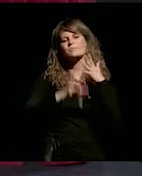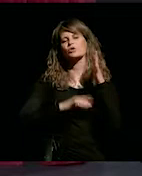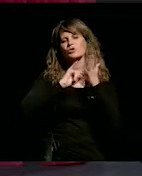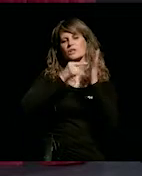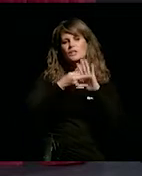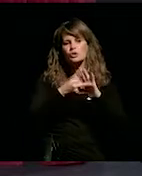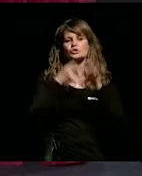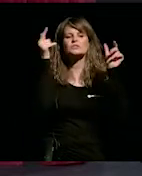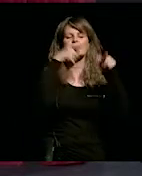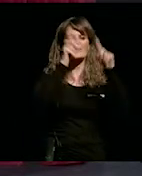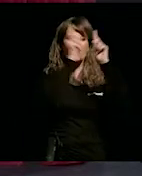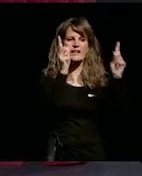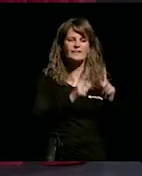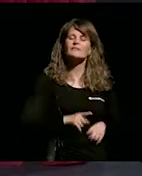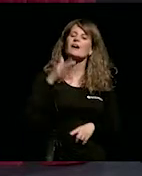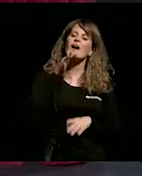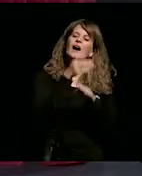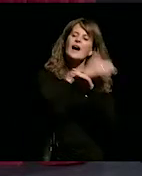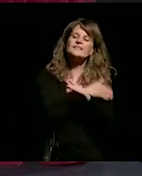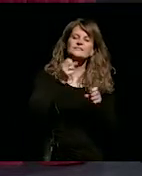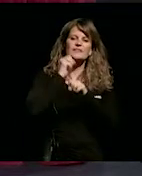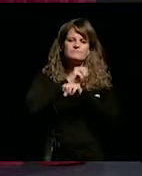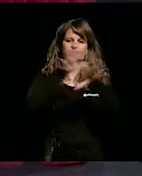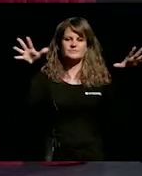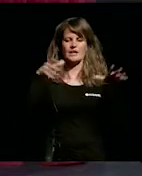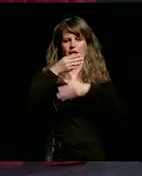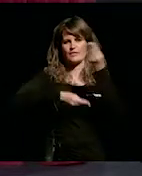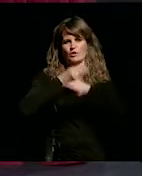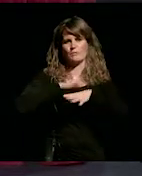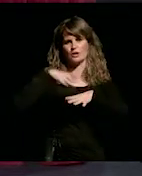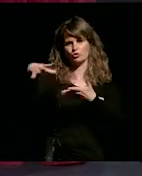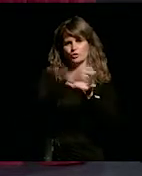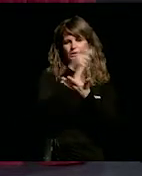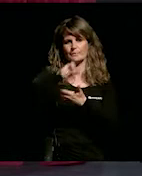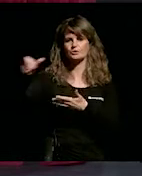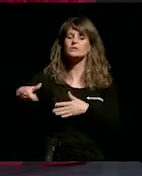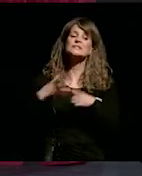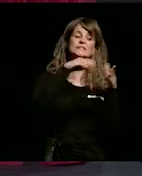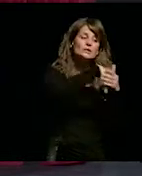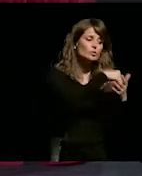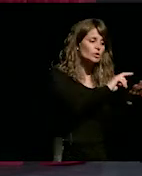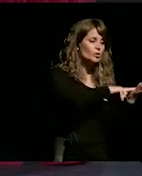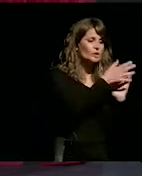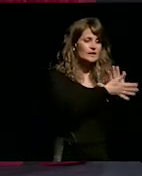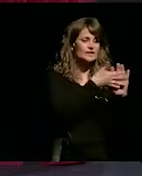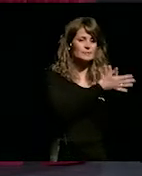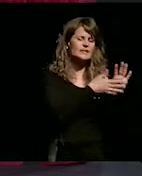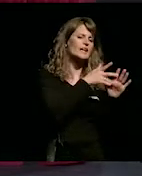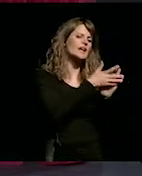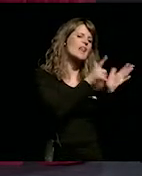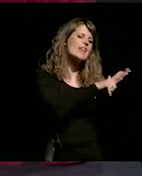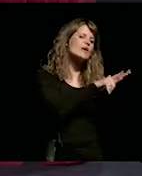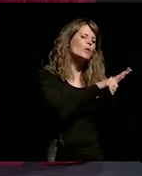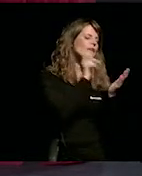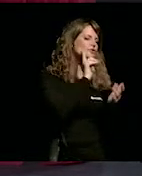support for the artists themselves, including interpreters and personal assistants. We've invested heavily in the community engagement projects